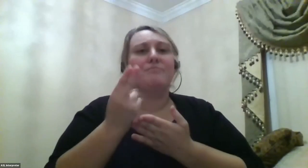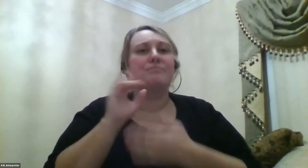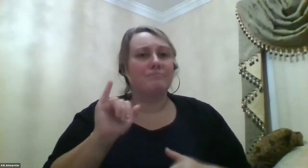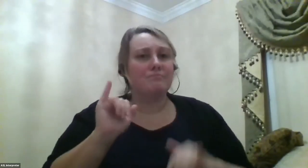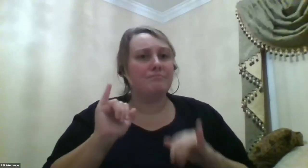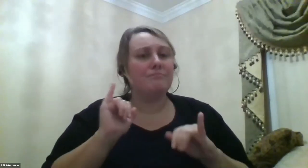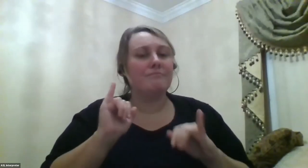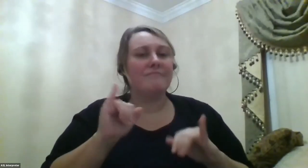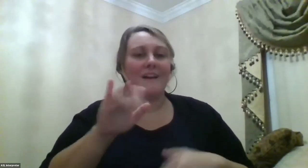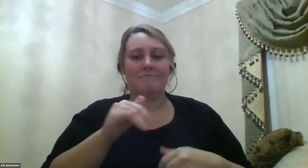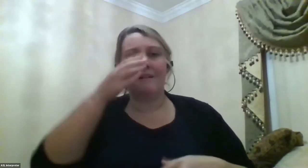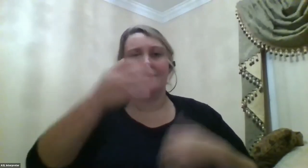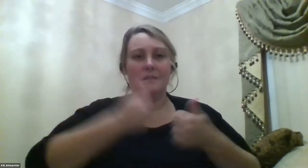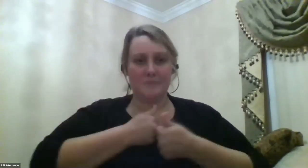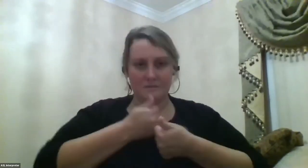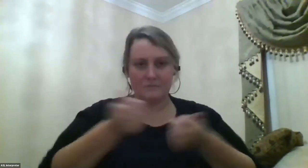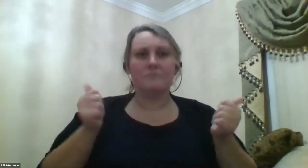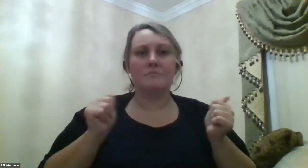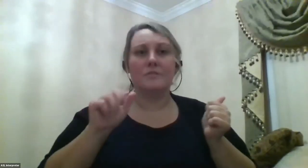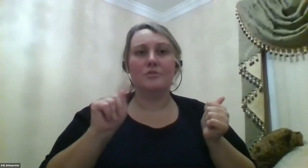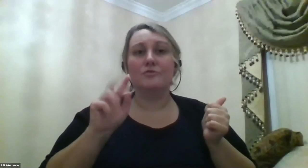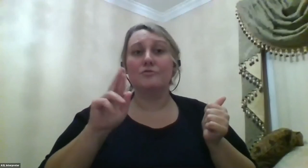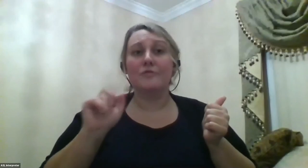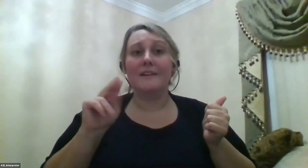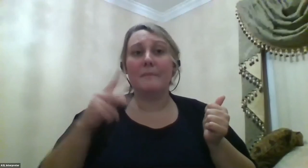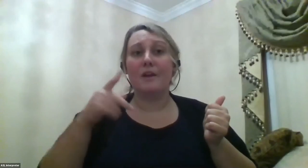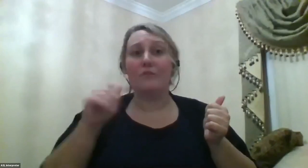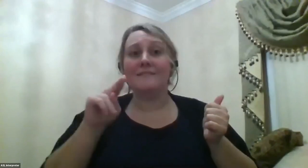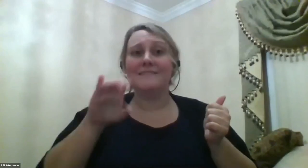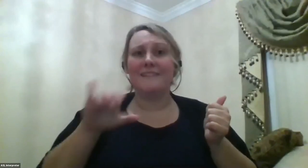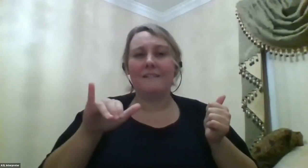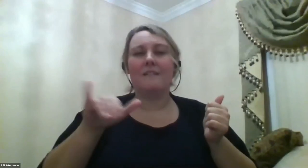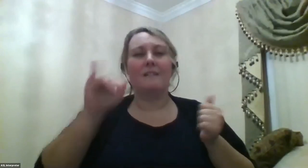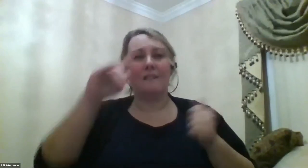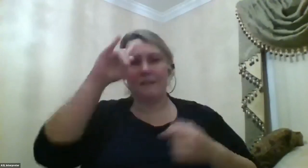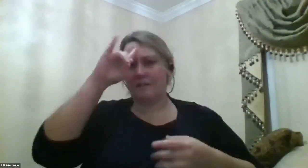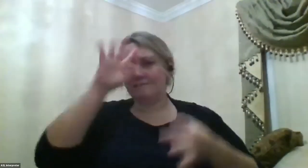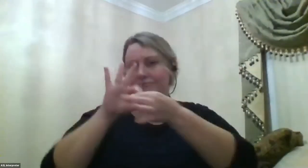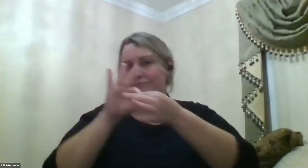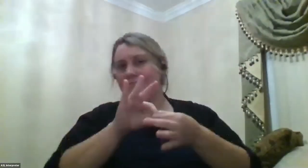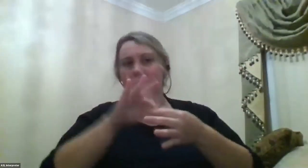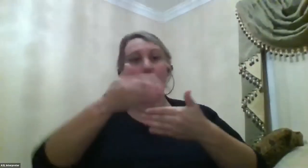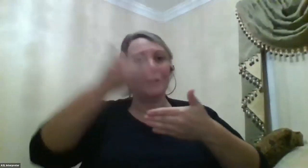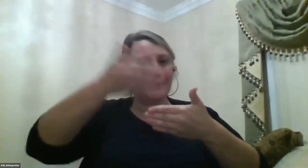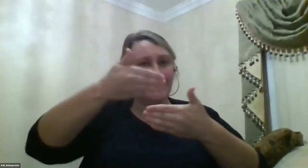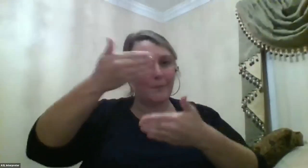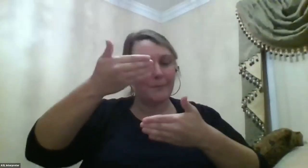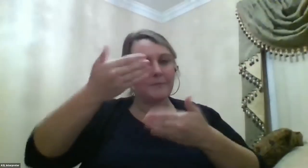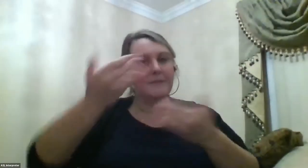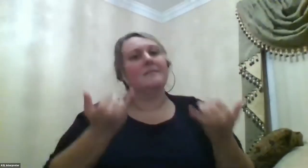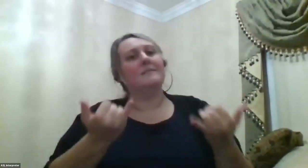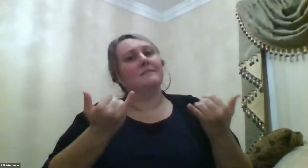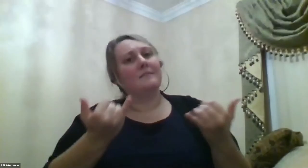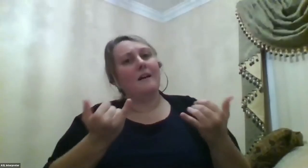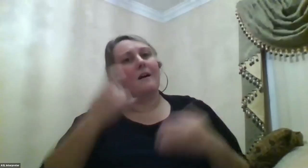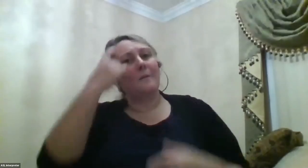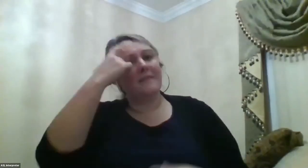opening up, like even what that idea of truth is or, um, bringing things that are, uh, much more playful and,